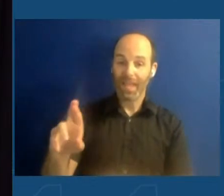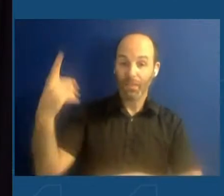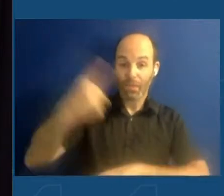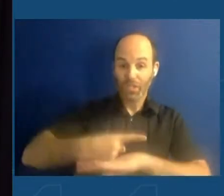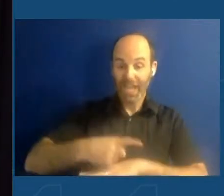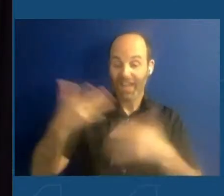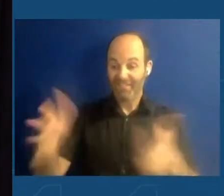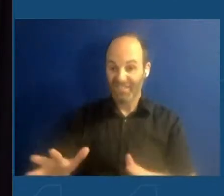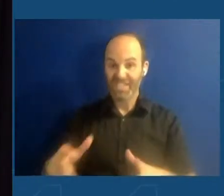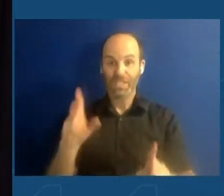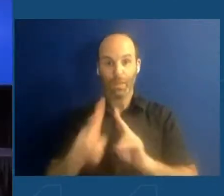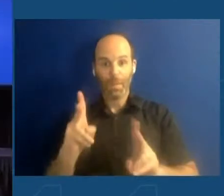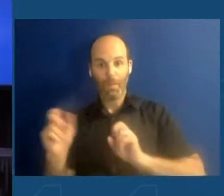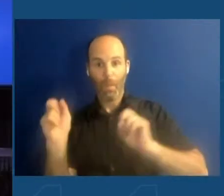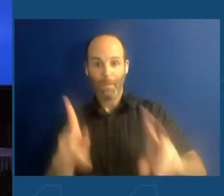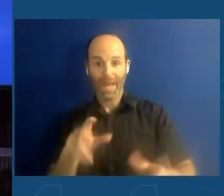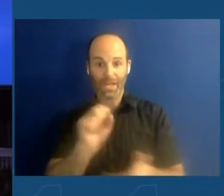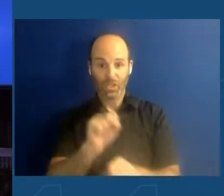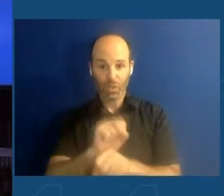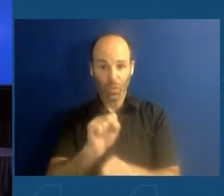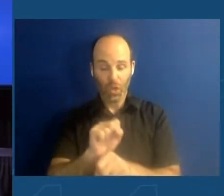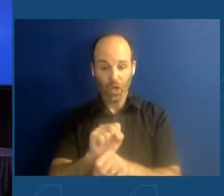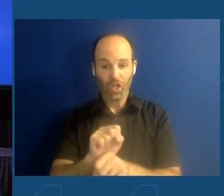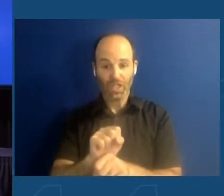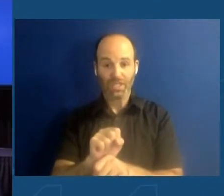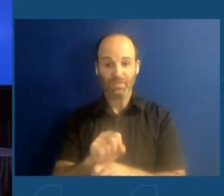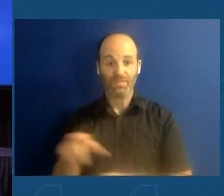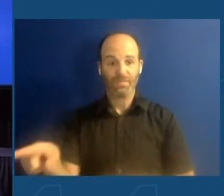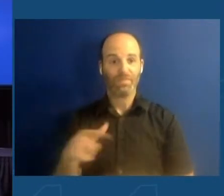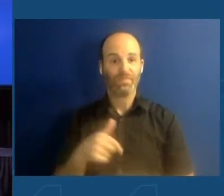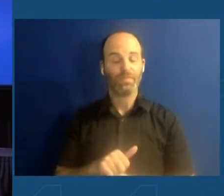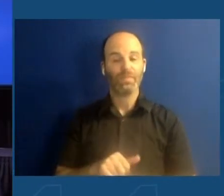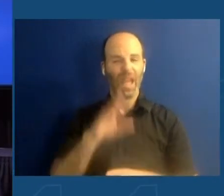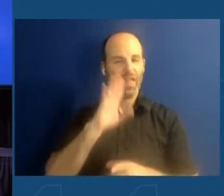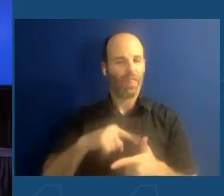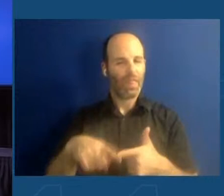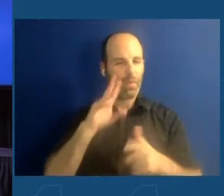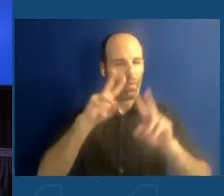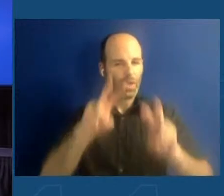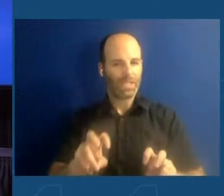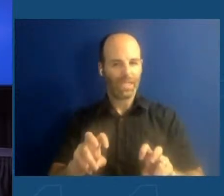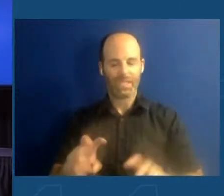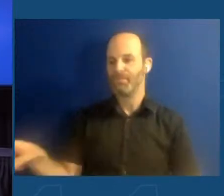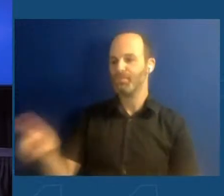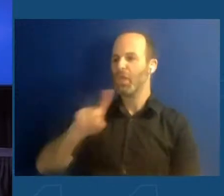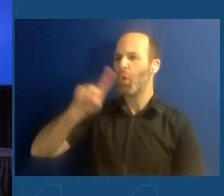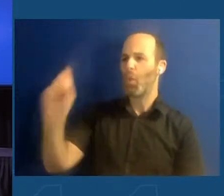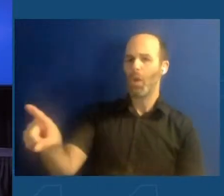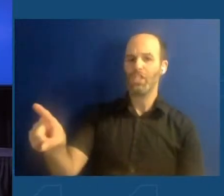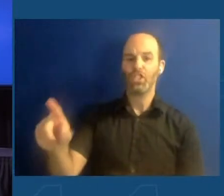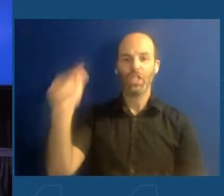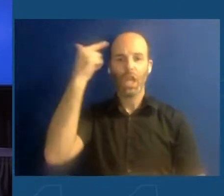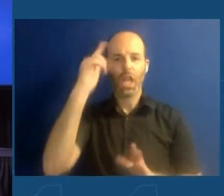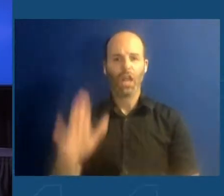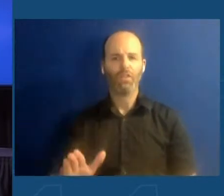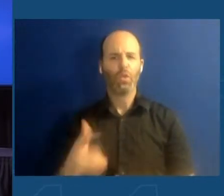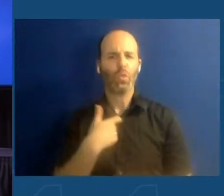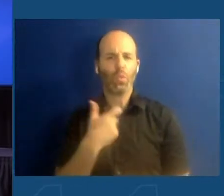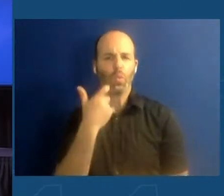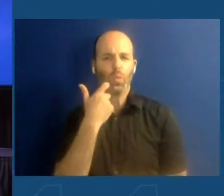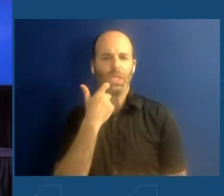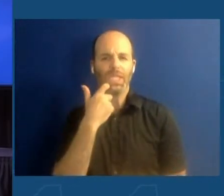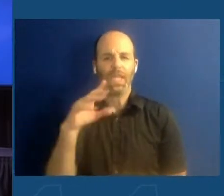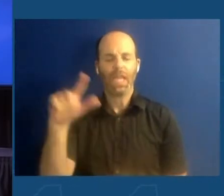time. I think we're. Governor, if I could ask on a separate topic, we recently heard from Governor Murphy